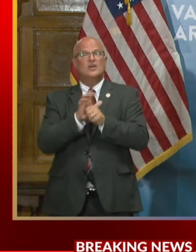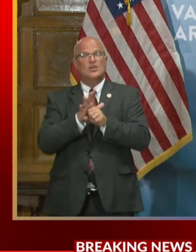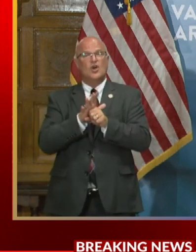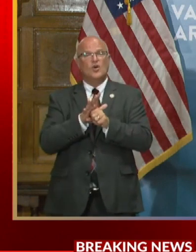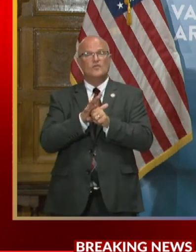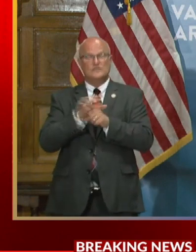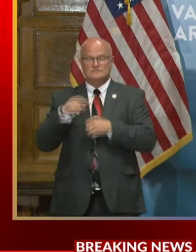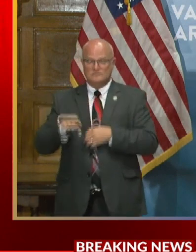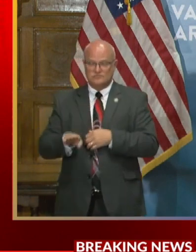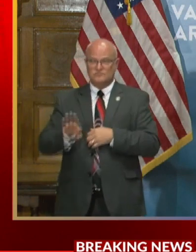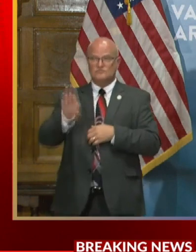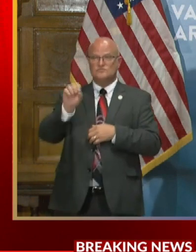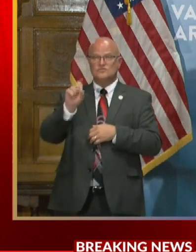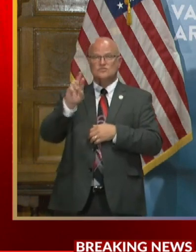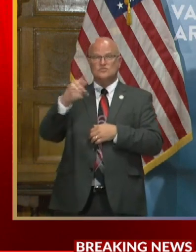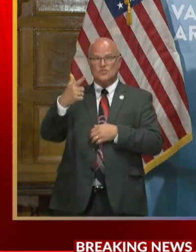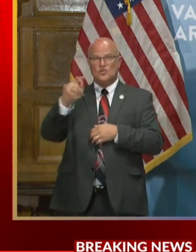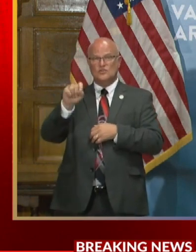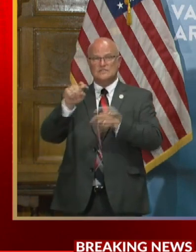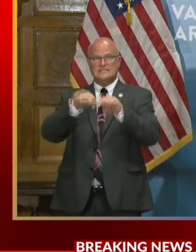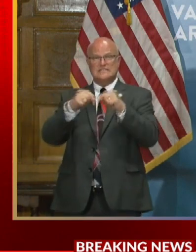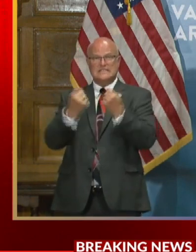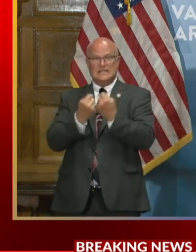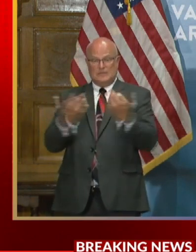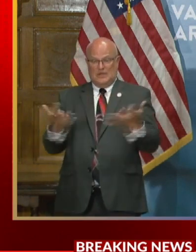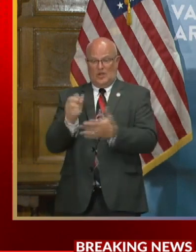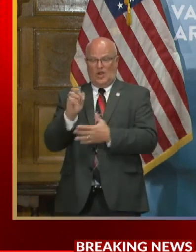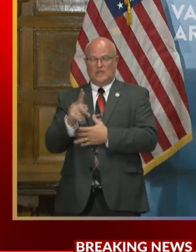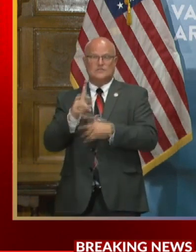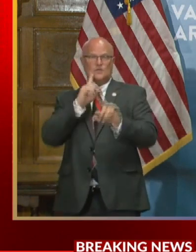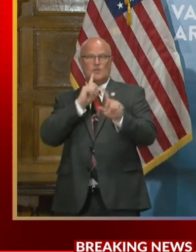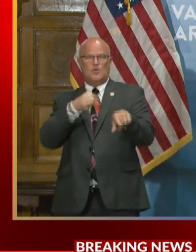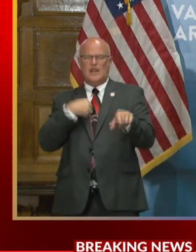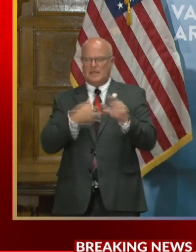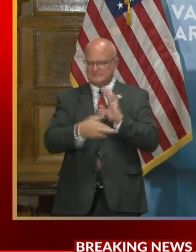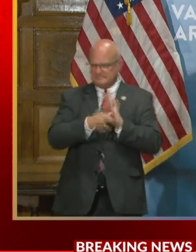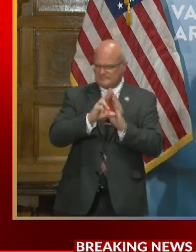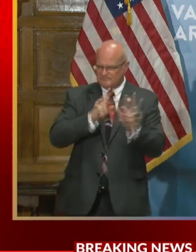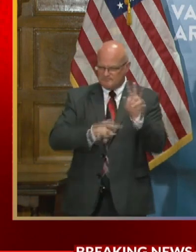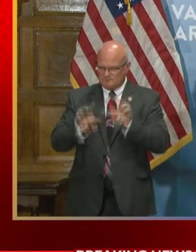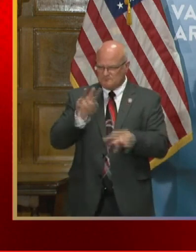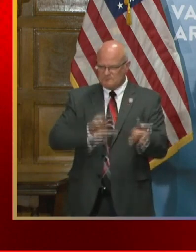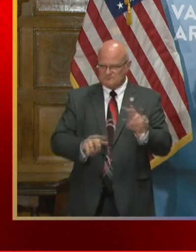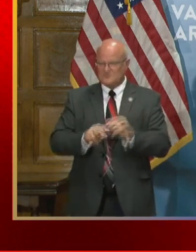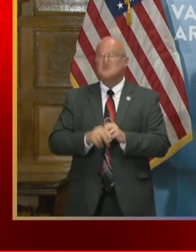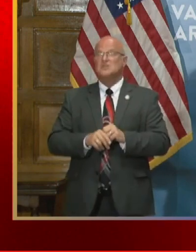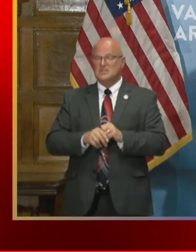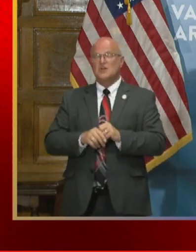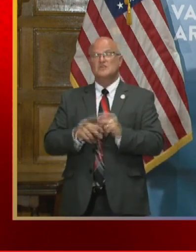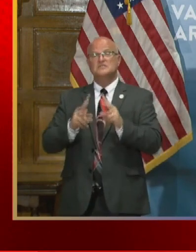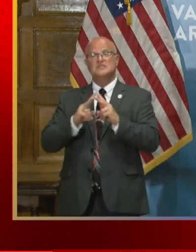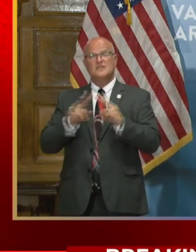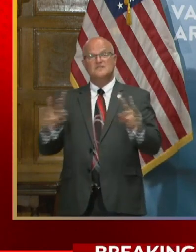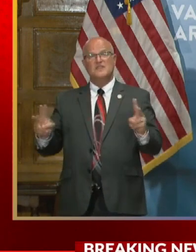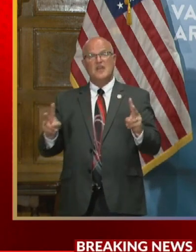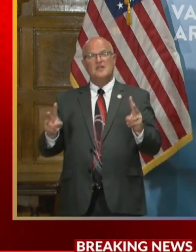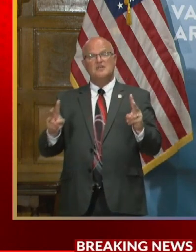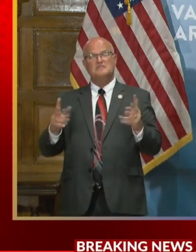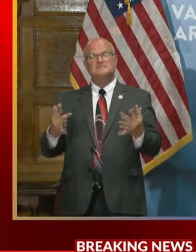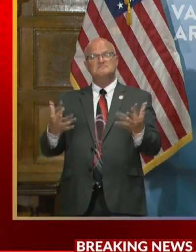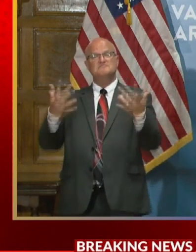COVID surge team here in Arkansas making a report that I'd be reviewing. So it was a very